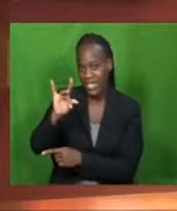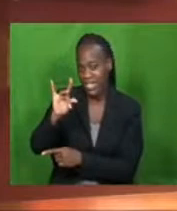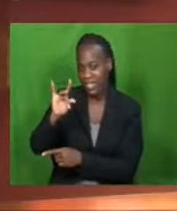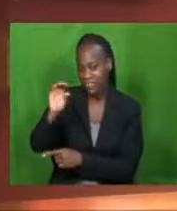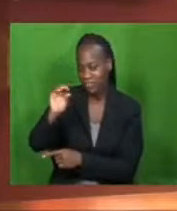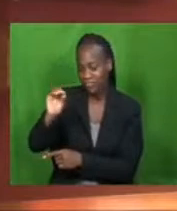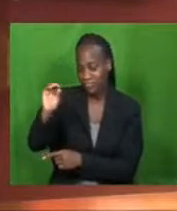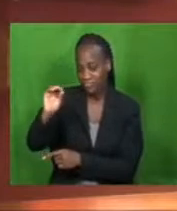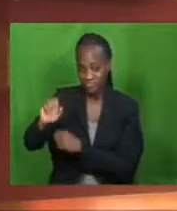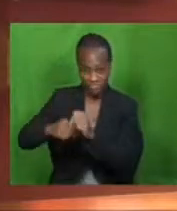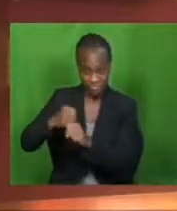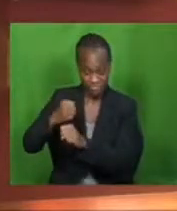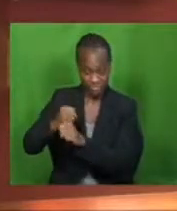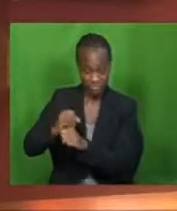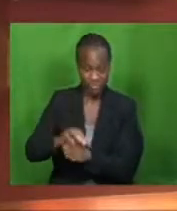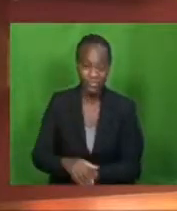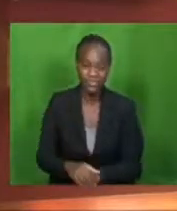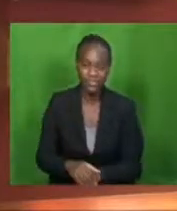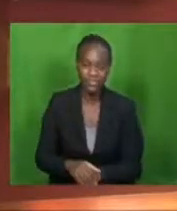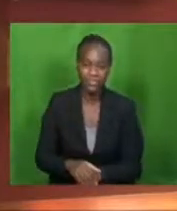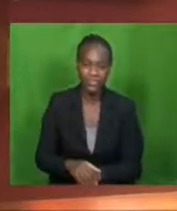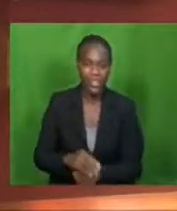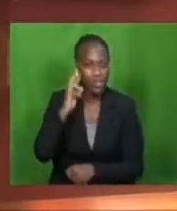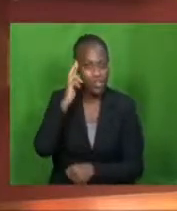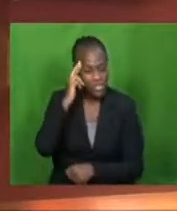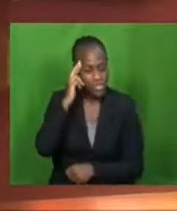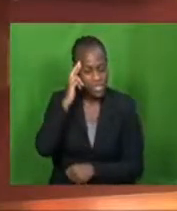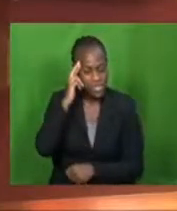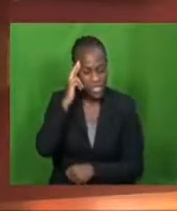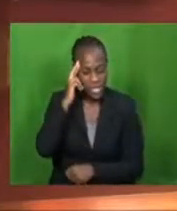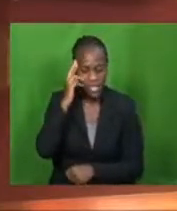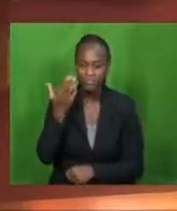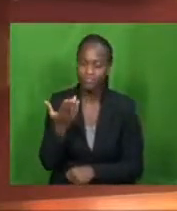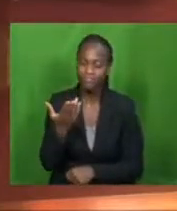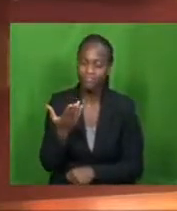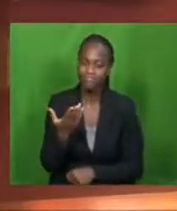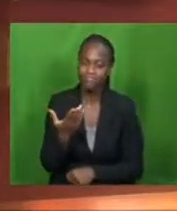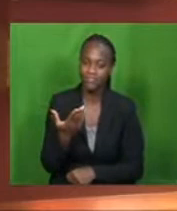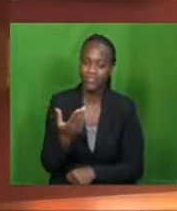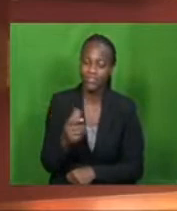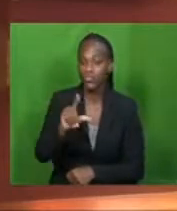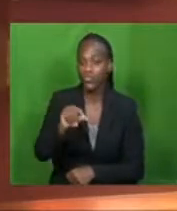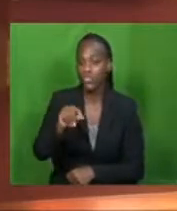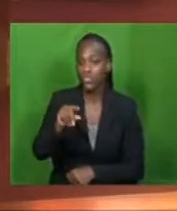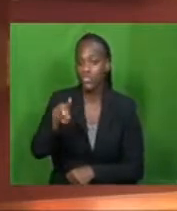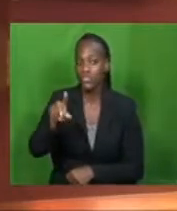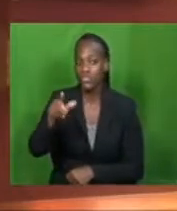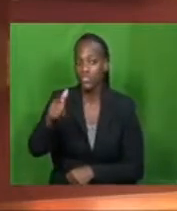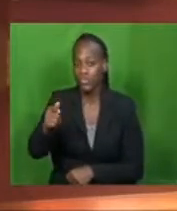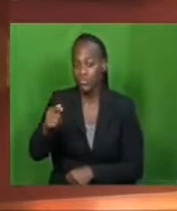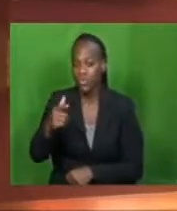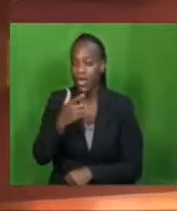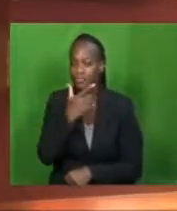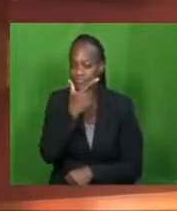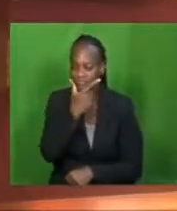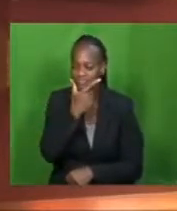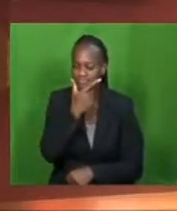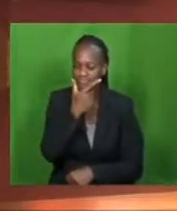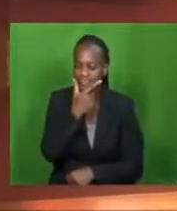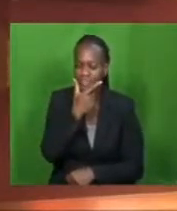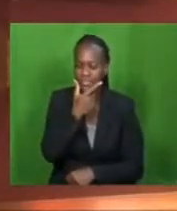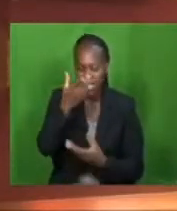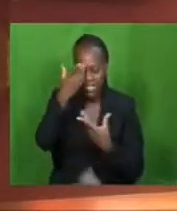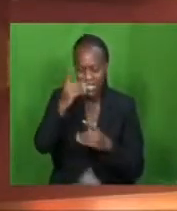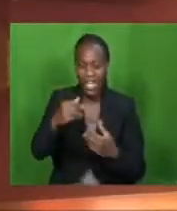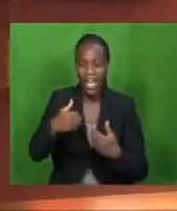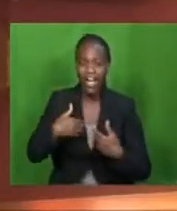in 2021, the President of the Republic launched the Green Ghana project as part of an aggressive afforestation